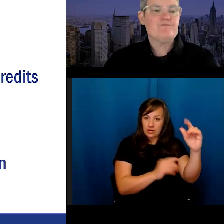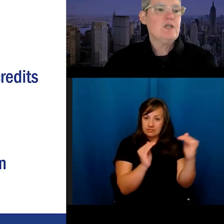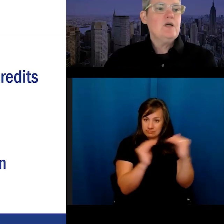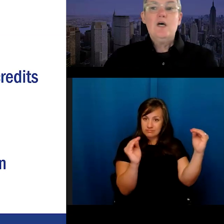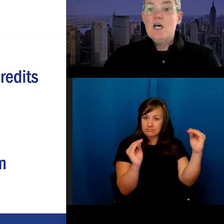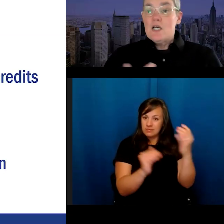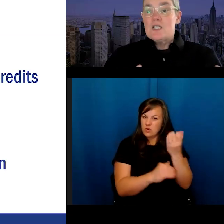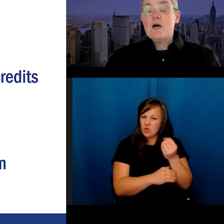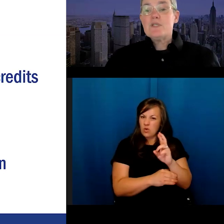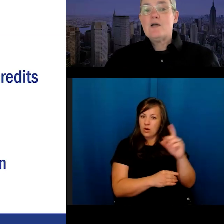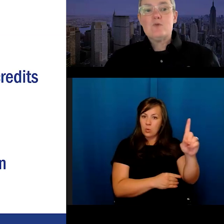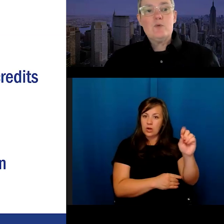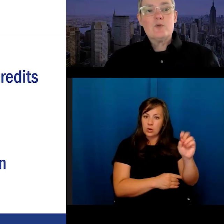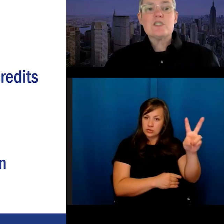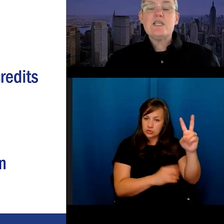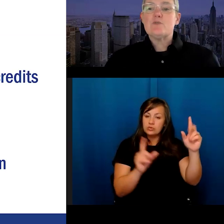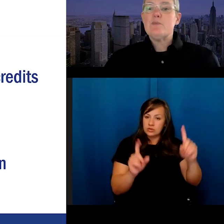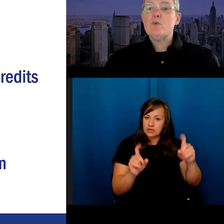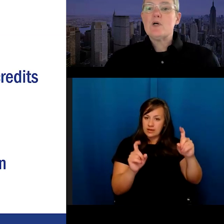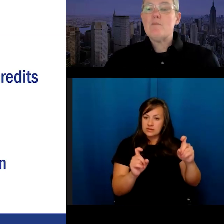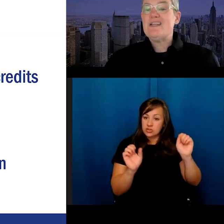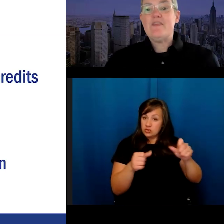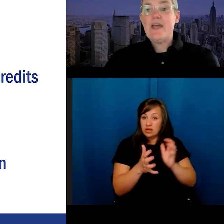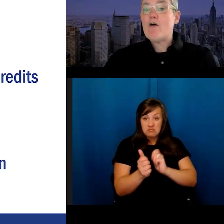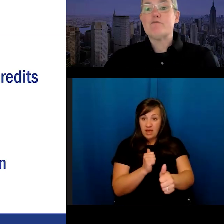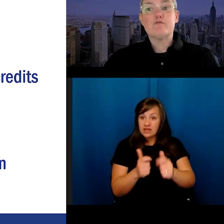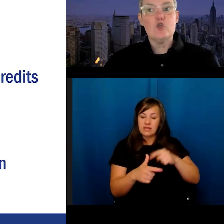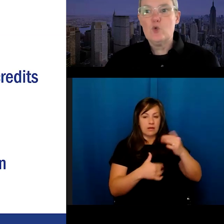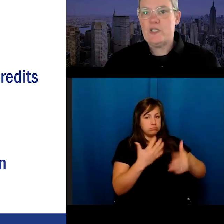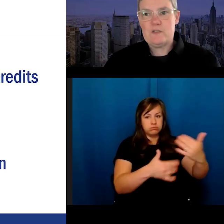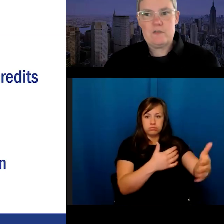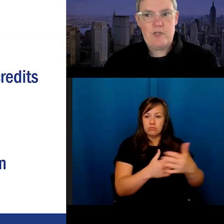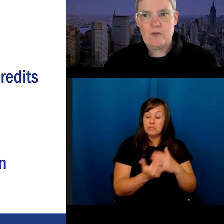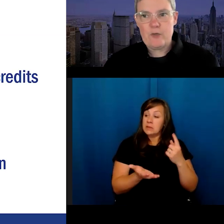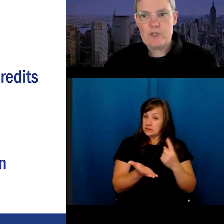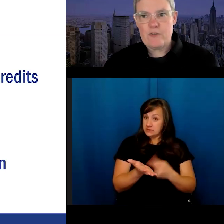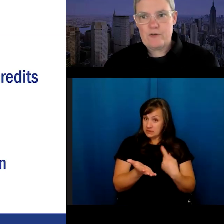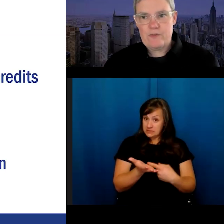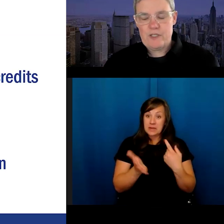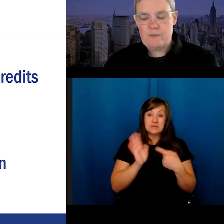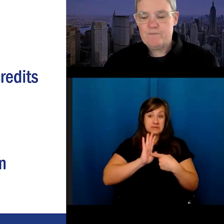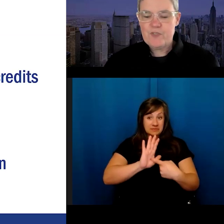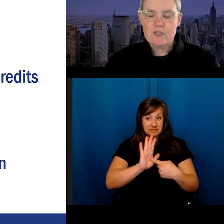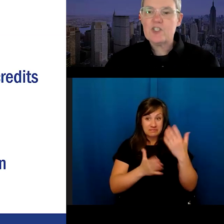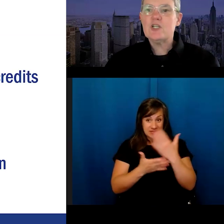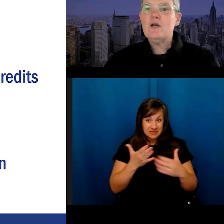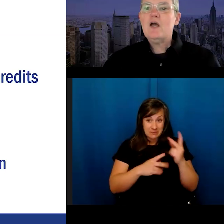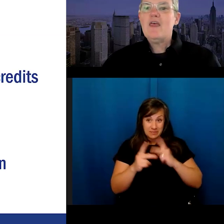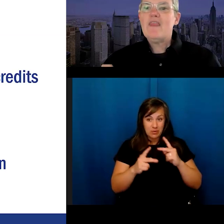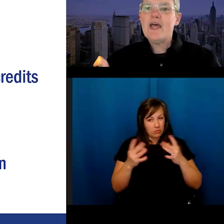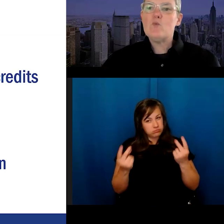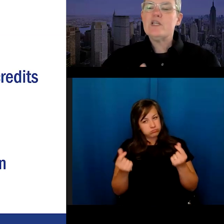exam. Sometimes what we will see is people will come in and they are fluent in a language other than